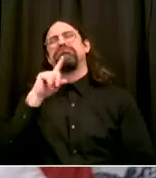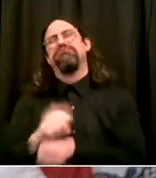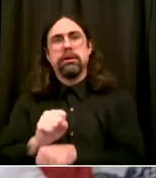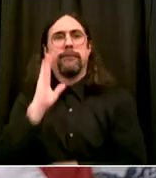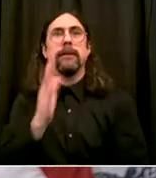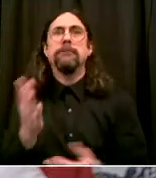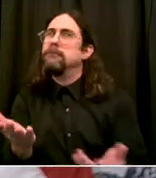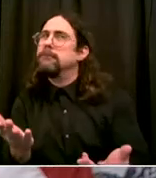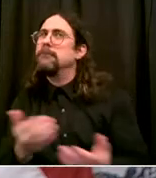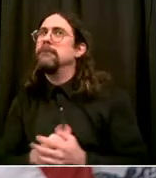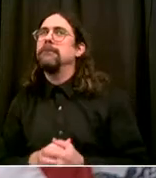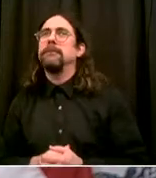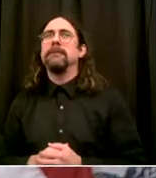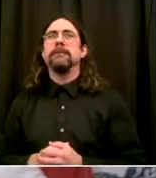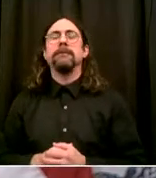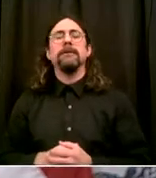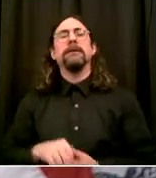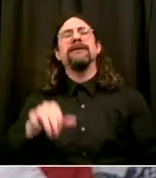ahead.